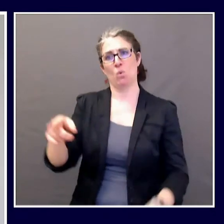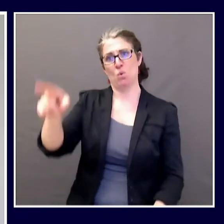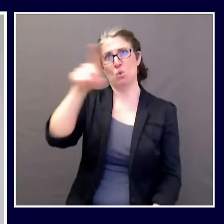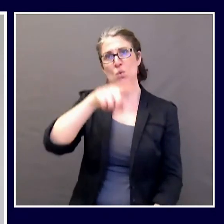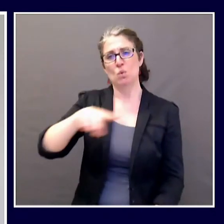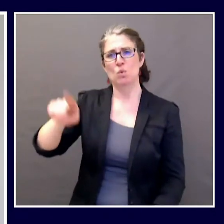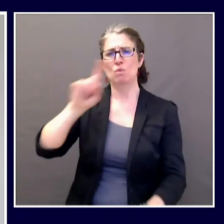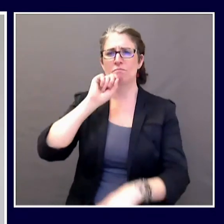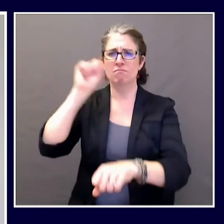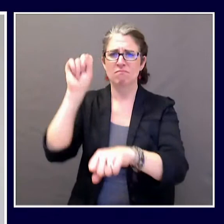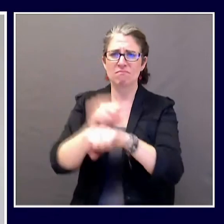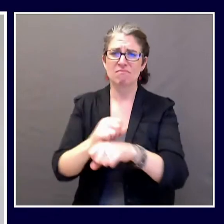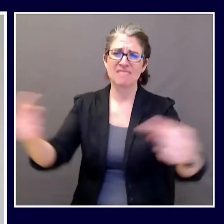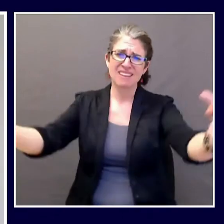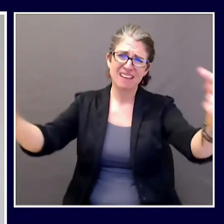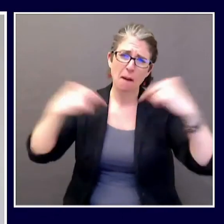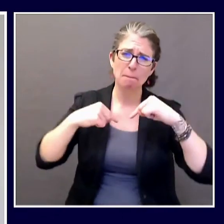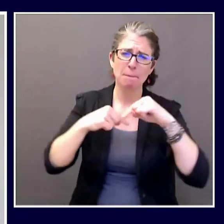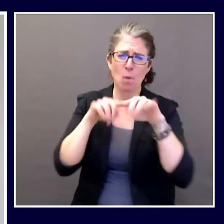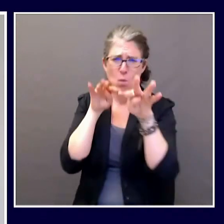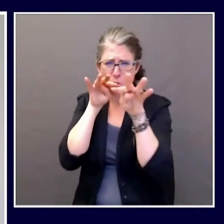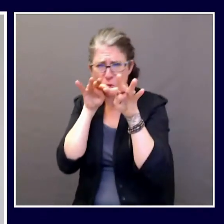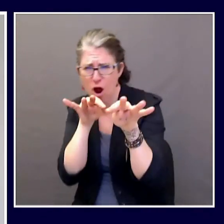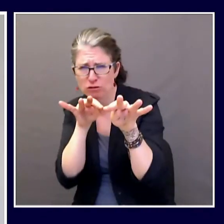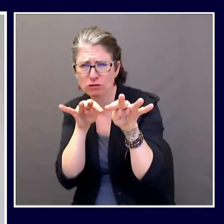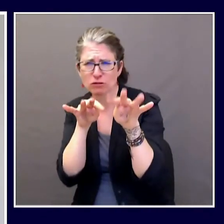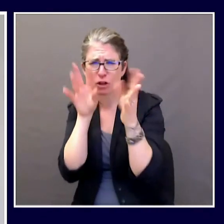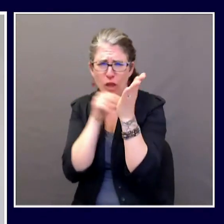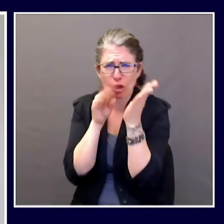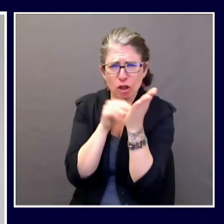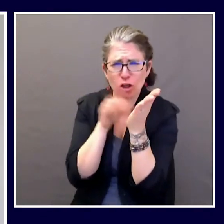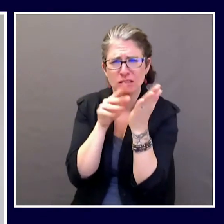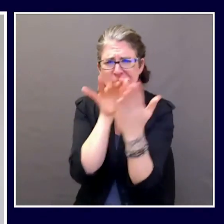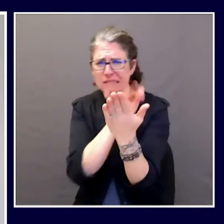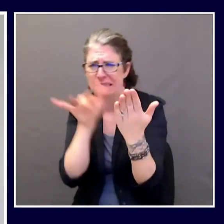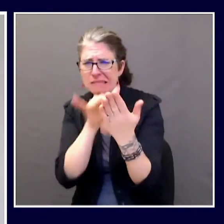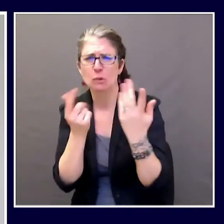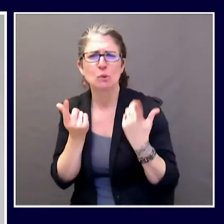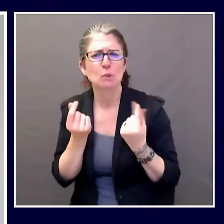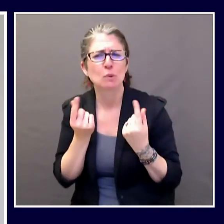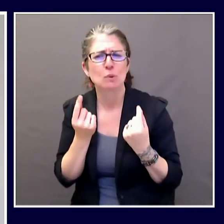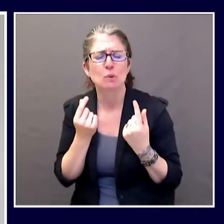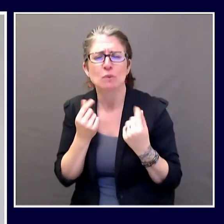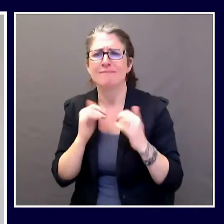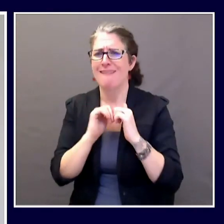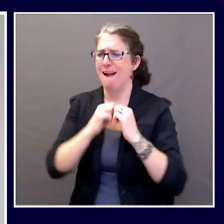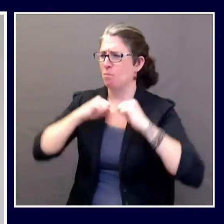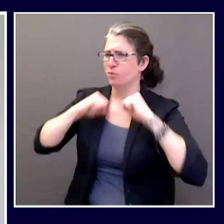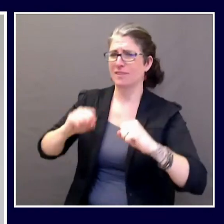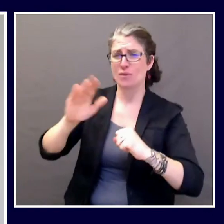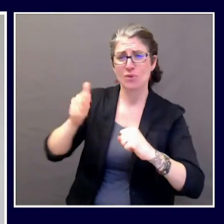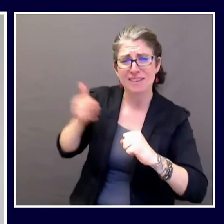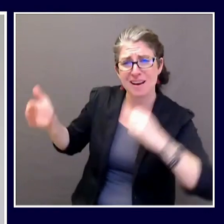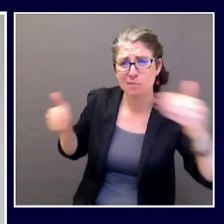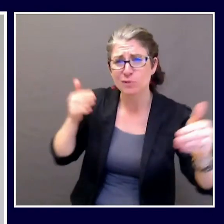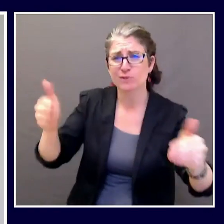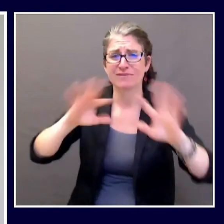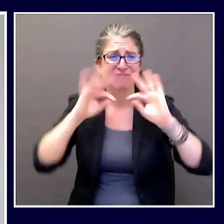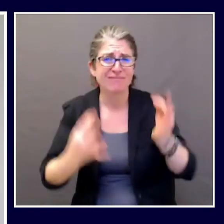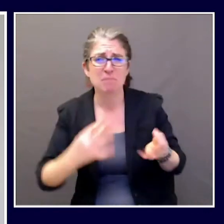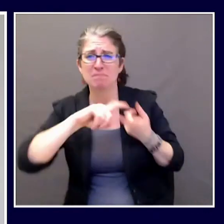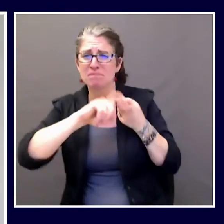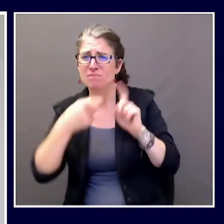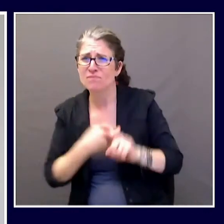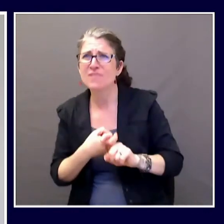themselves and their families safe. Perhaps the most critical number of all. And so I'd like to take a moment to thank everyone in Maine for sticking with